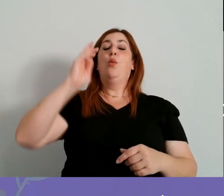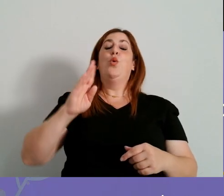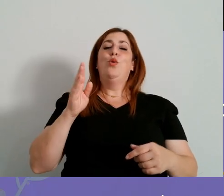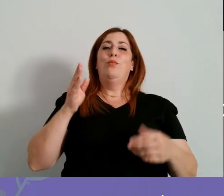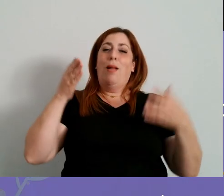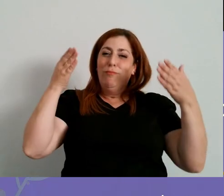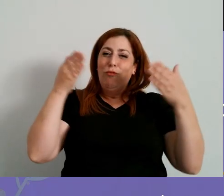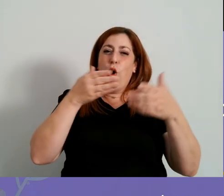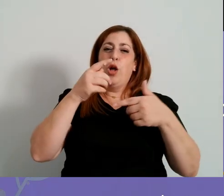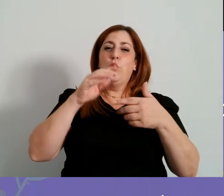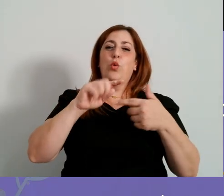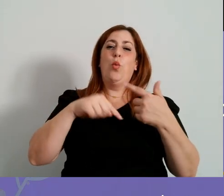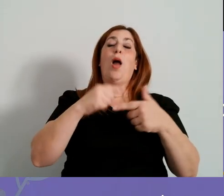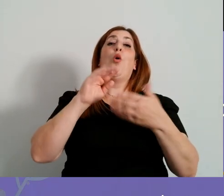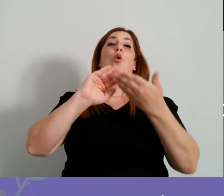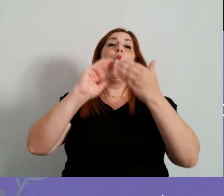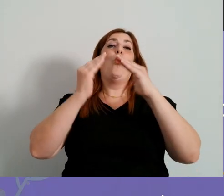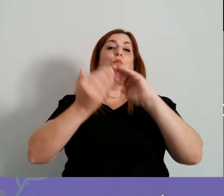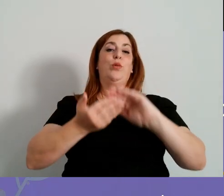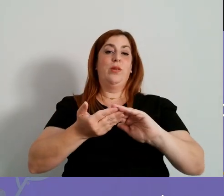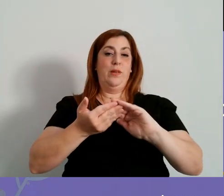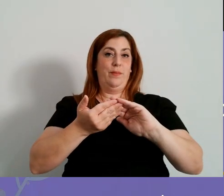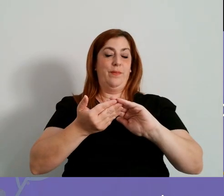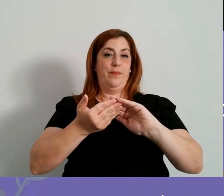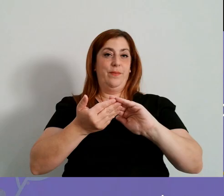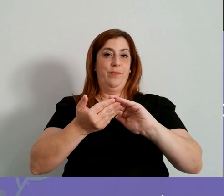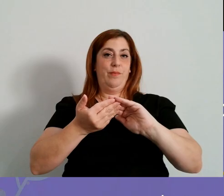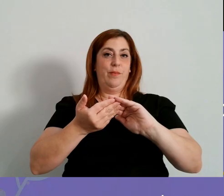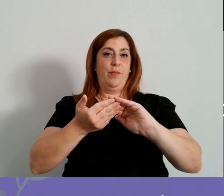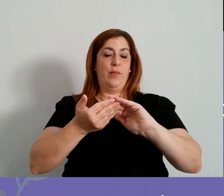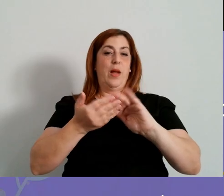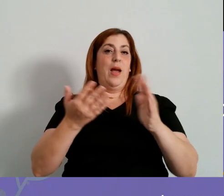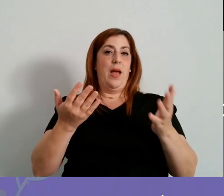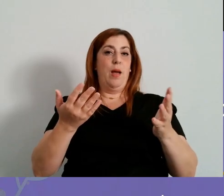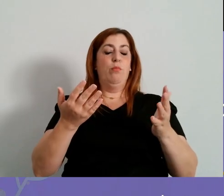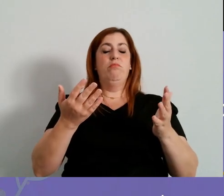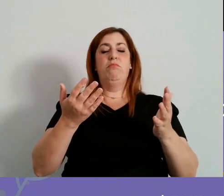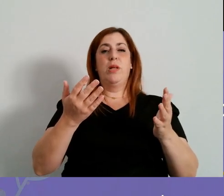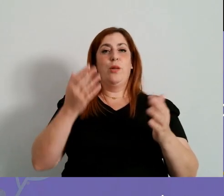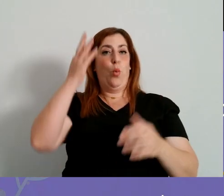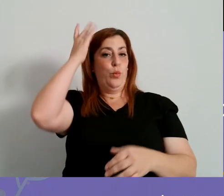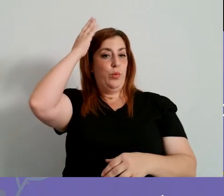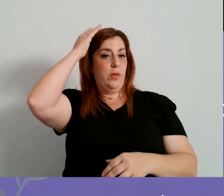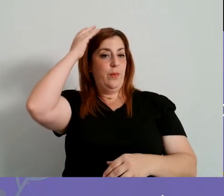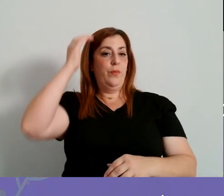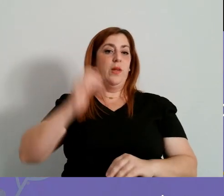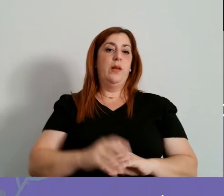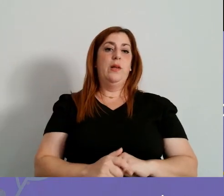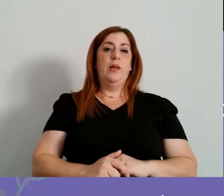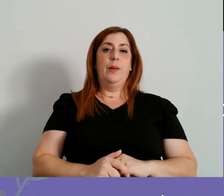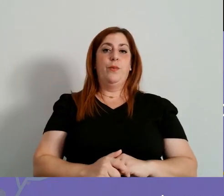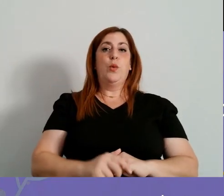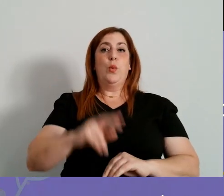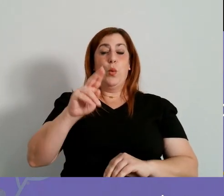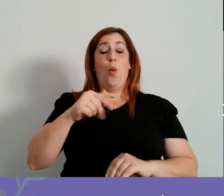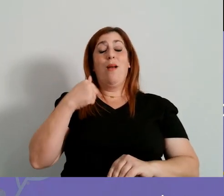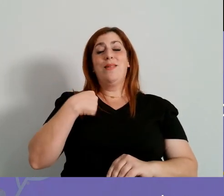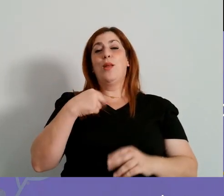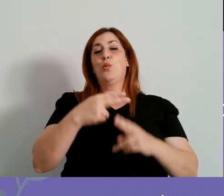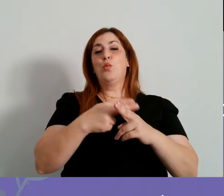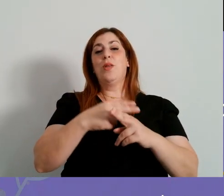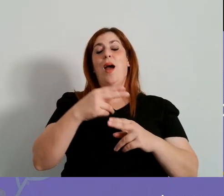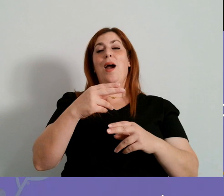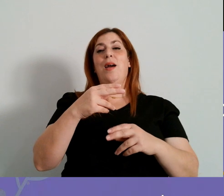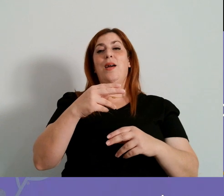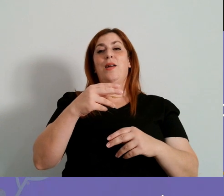community as well. And I also like using Sonny Jane Wise's DBT workbook as well, to be able to